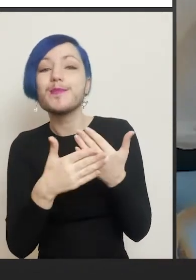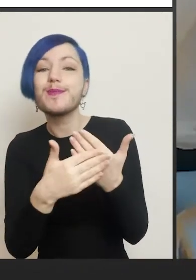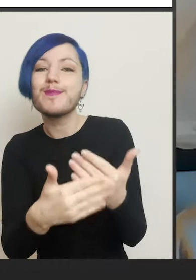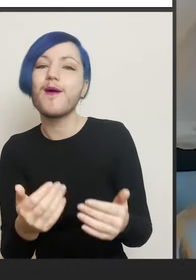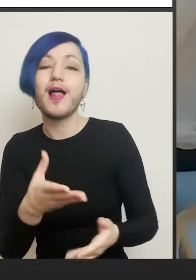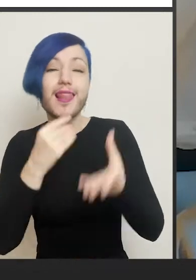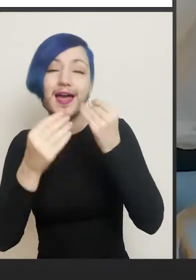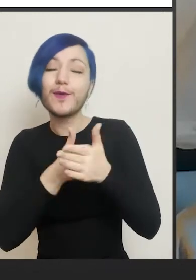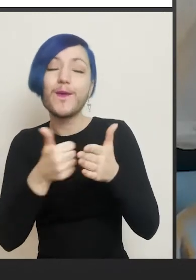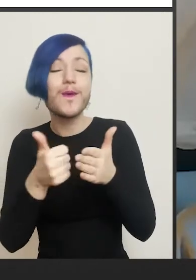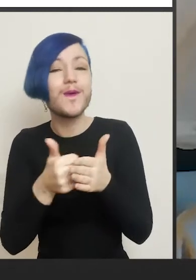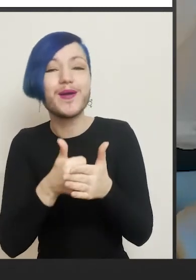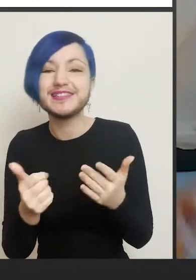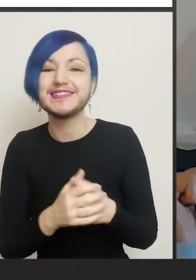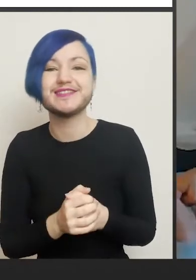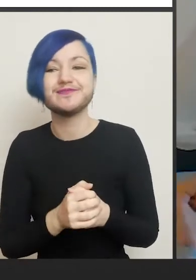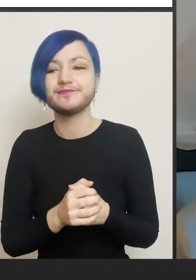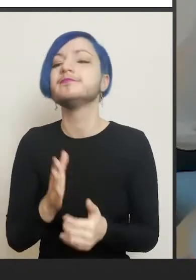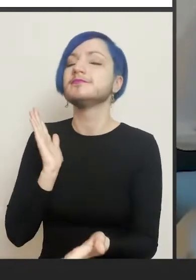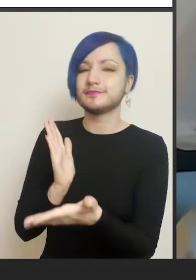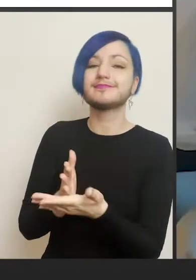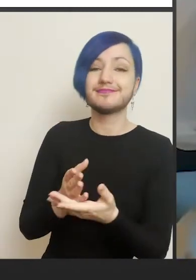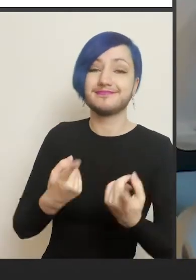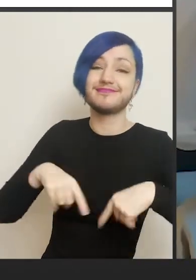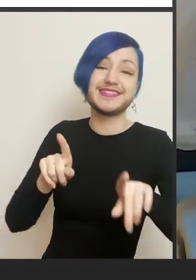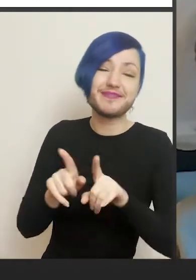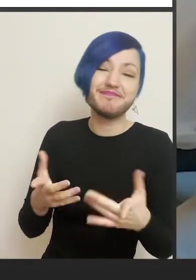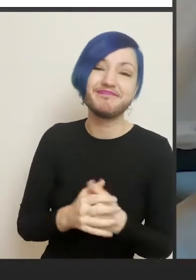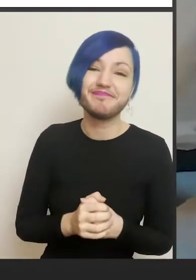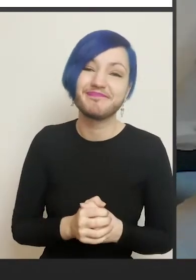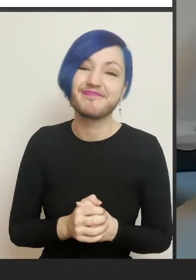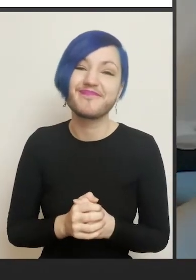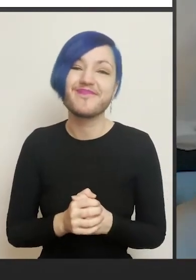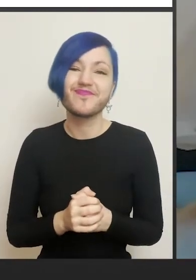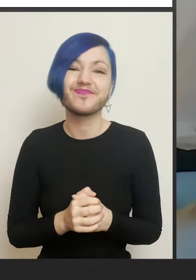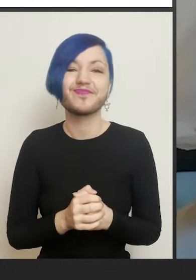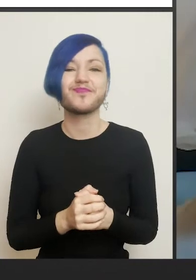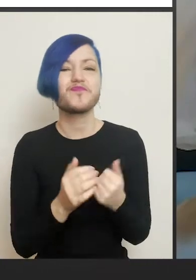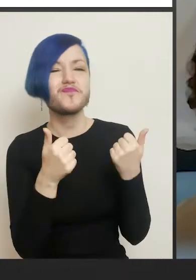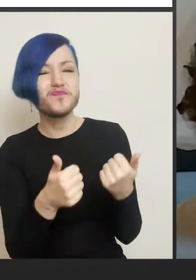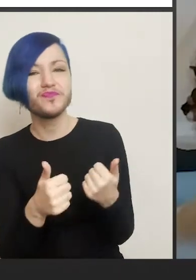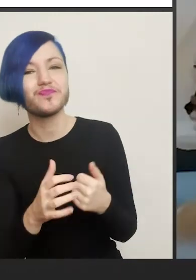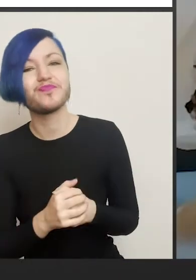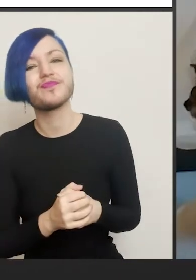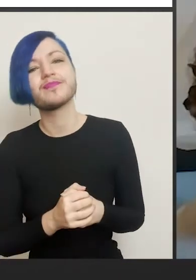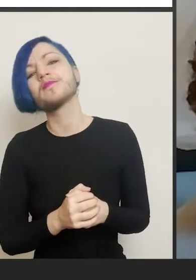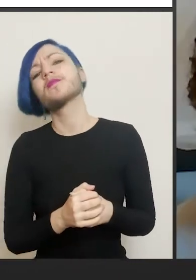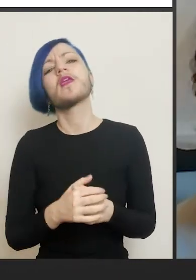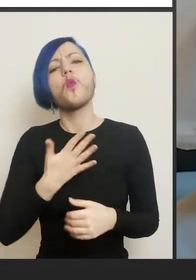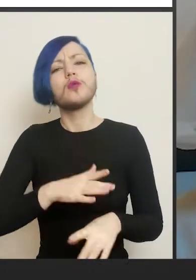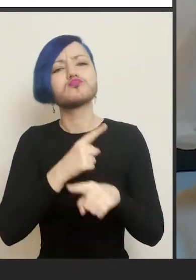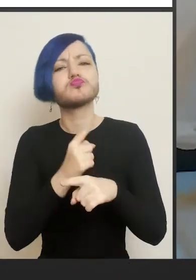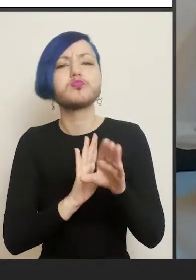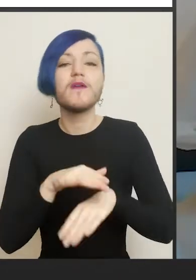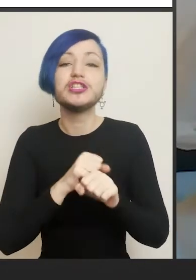many more. We're always learning and developing. So I love that. And we are too. Yeah. Yeah, great. So I want